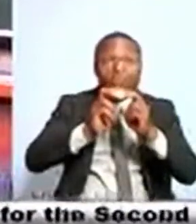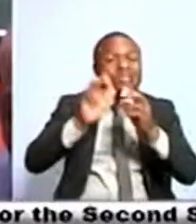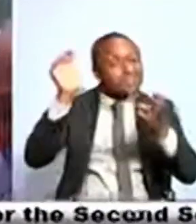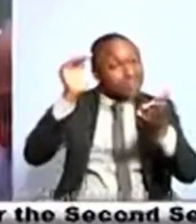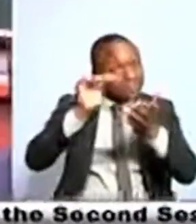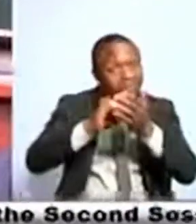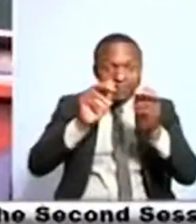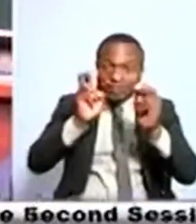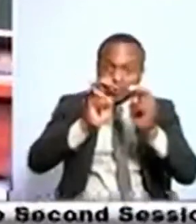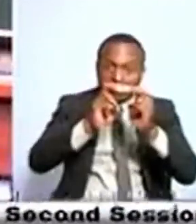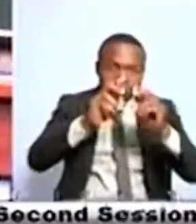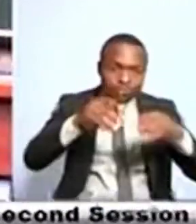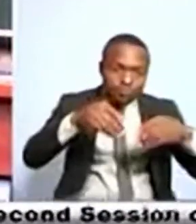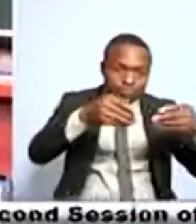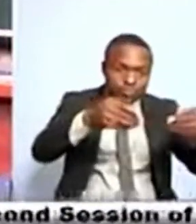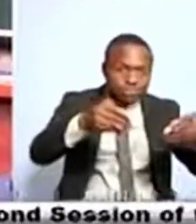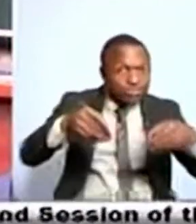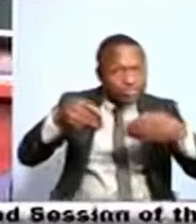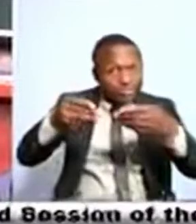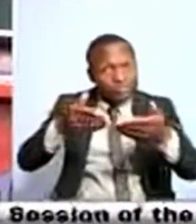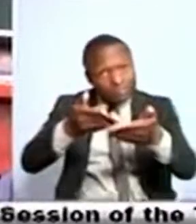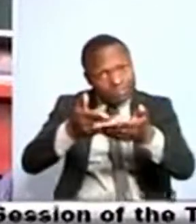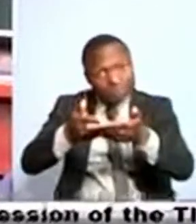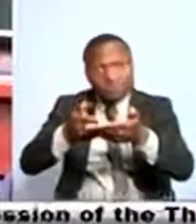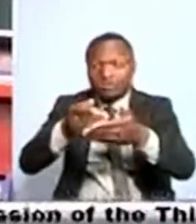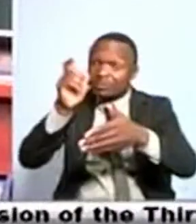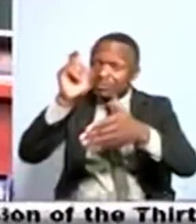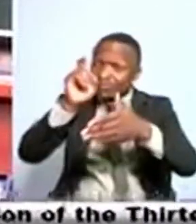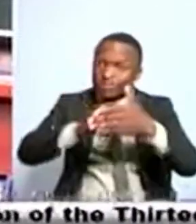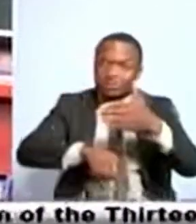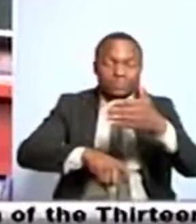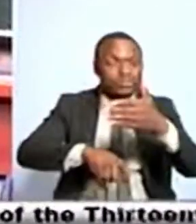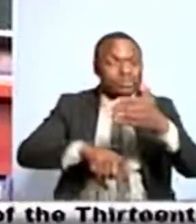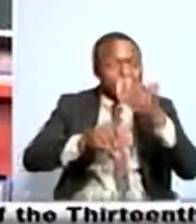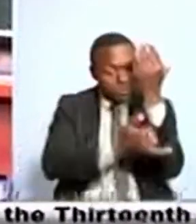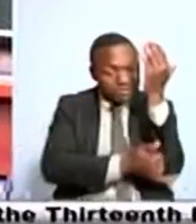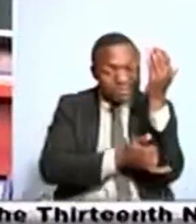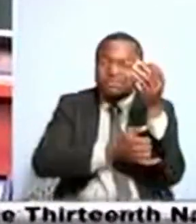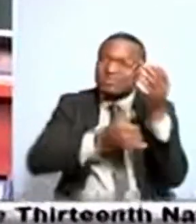given. These are costing the country huge sums of money.